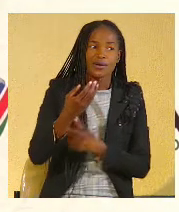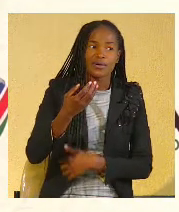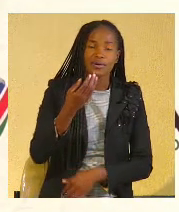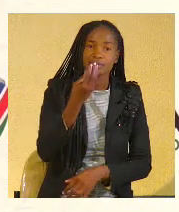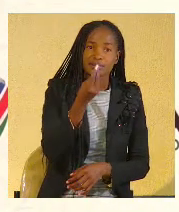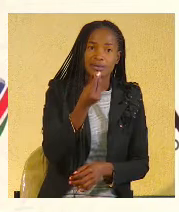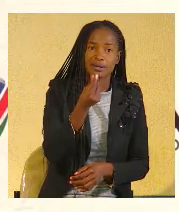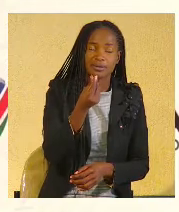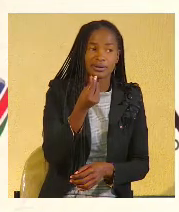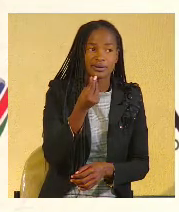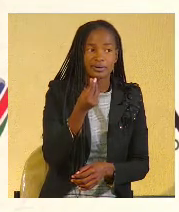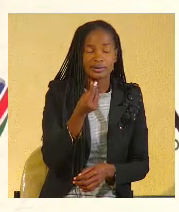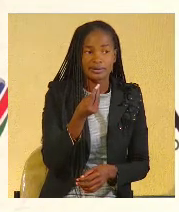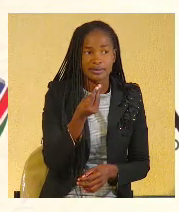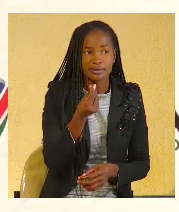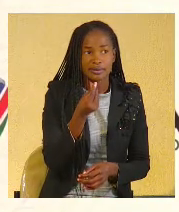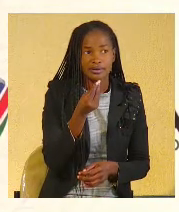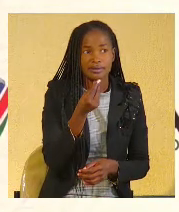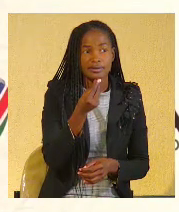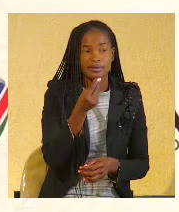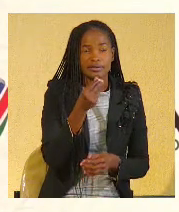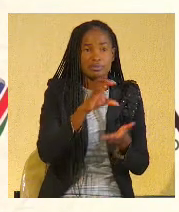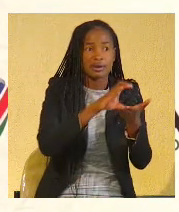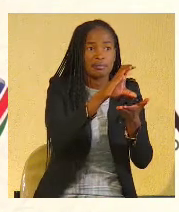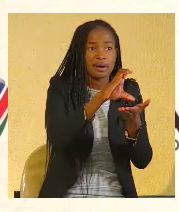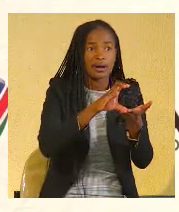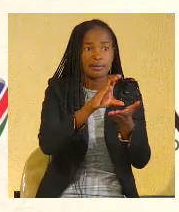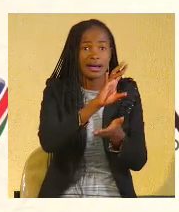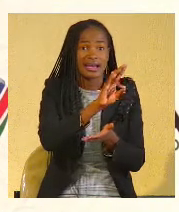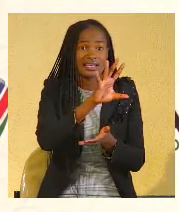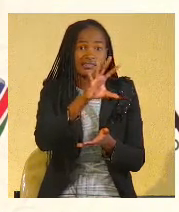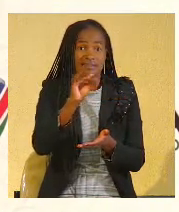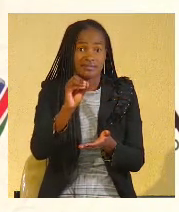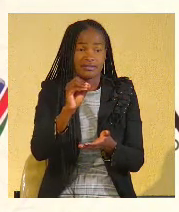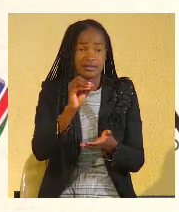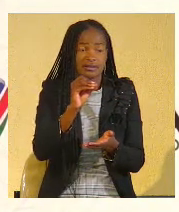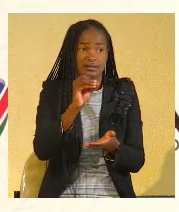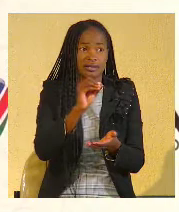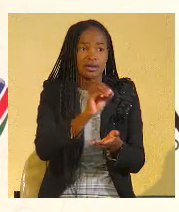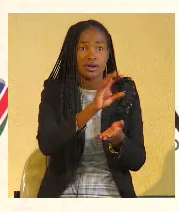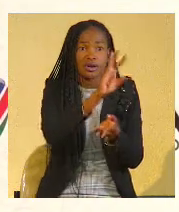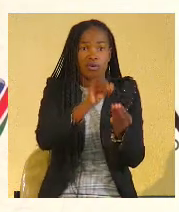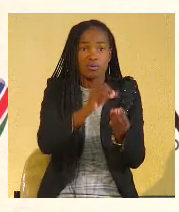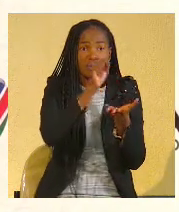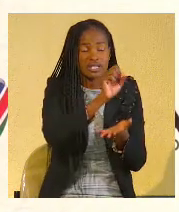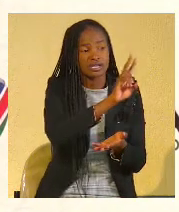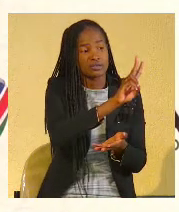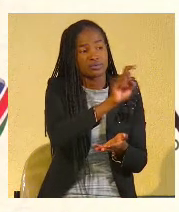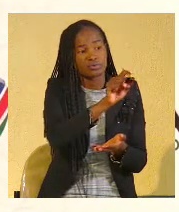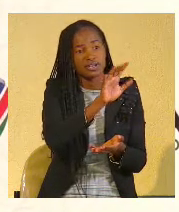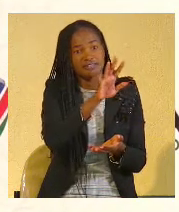the income grant to those that have applied for it, 2.5 billion paid to